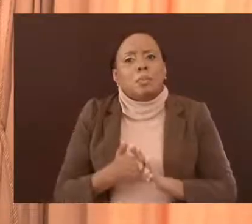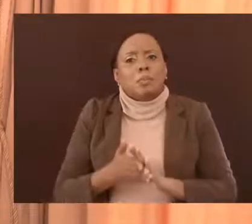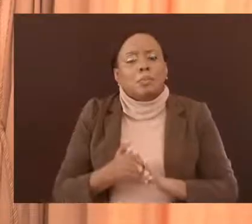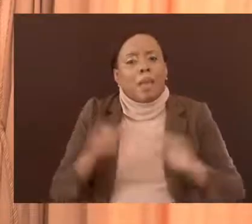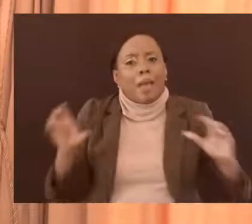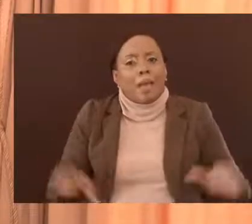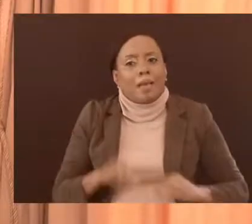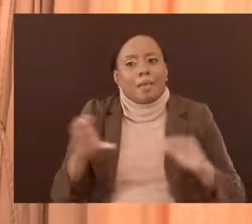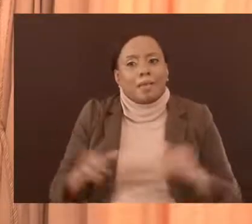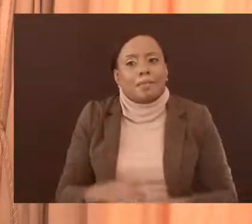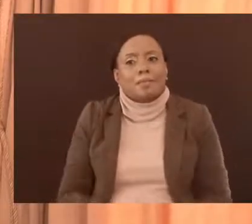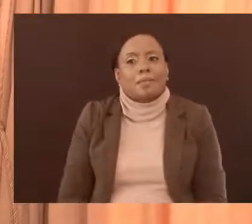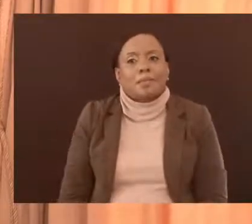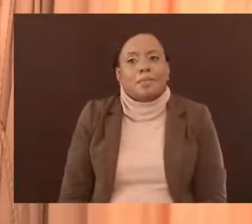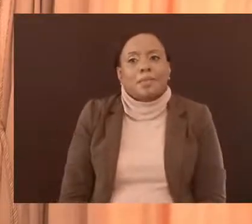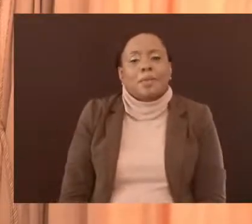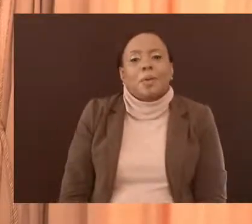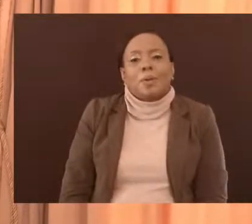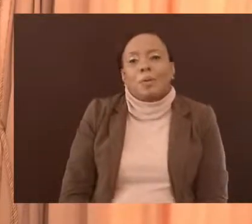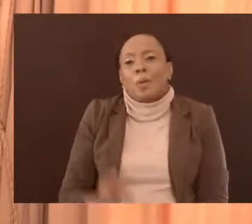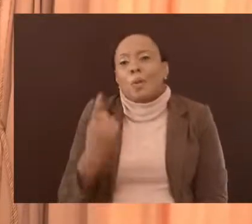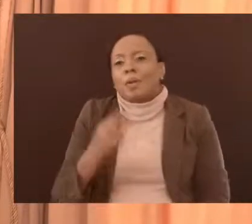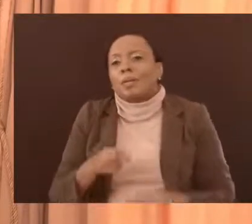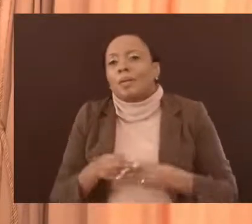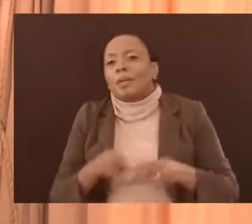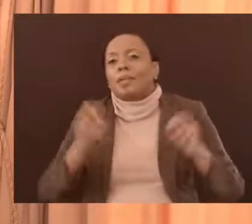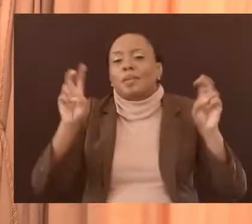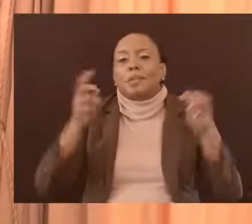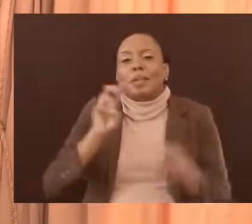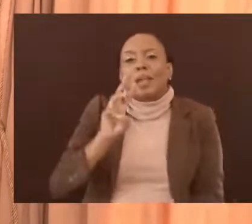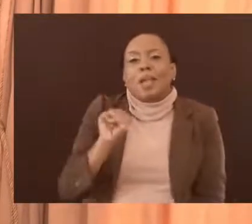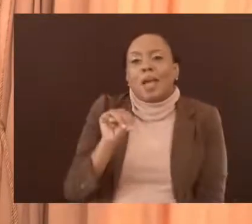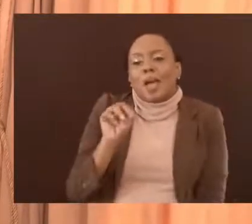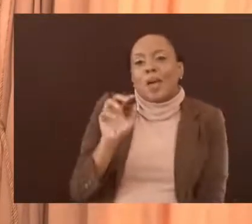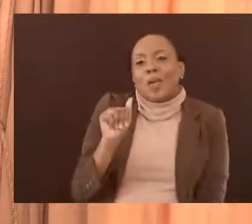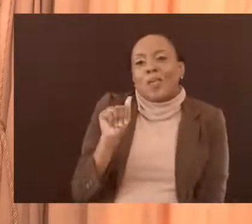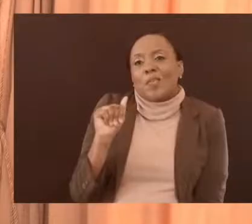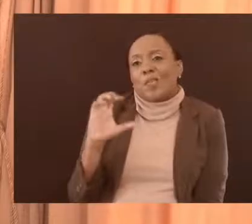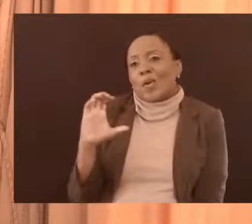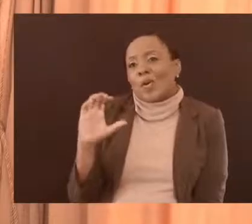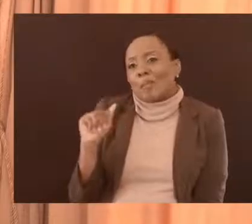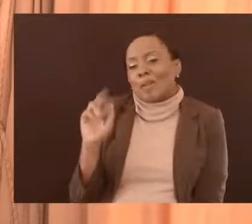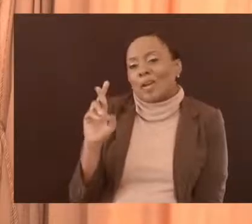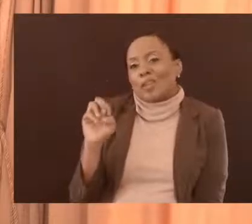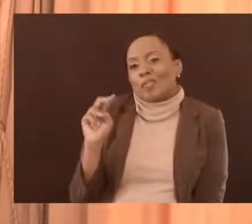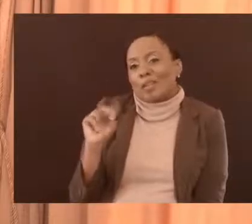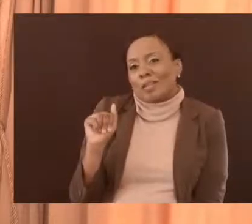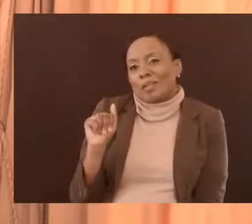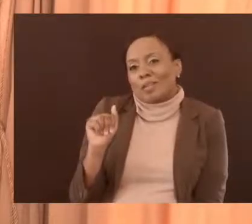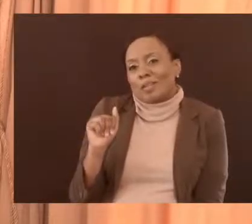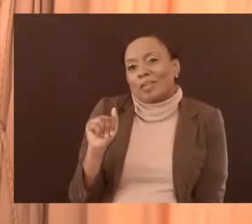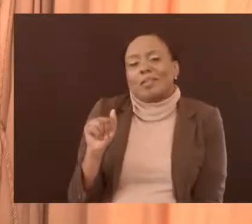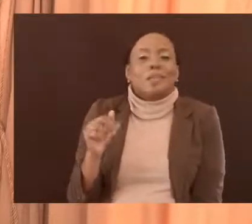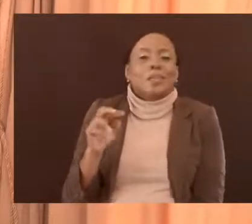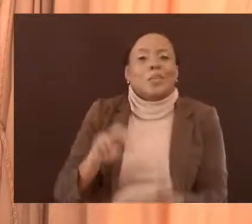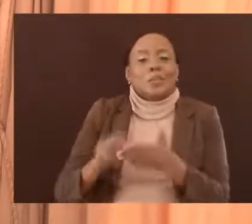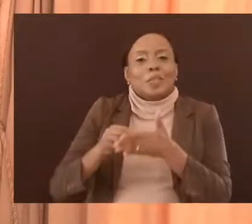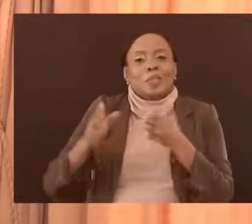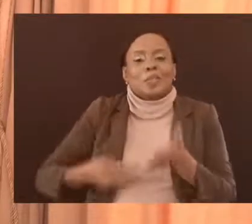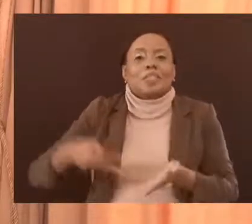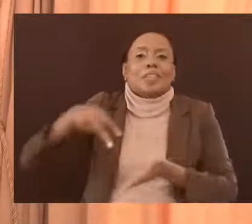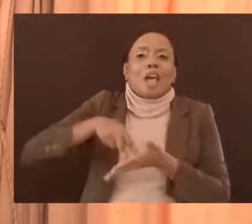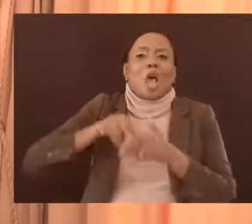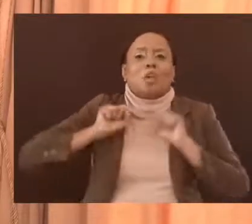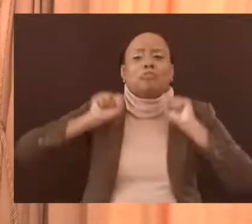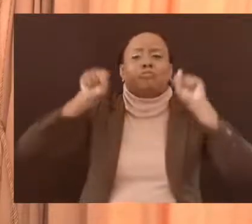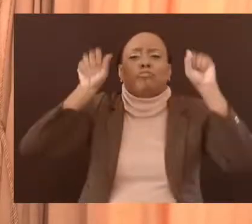recall, is called the Macarena moment, where students at a particular point in time will stand, stretch, exercise,